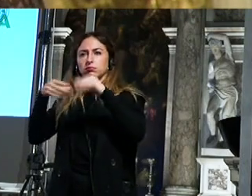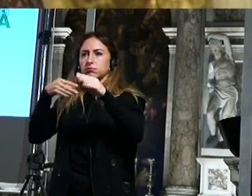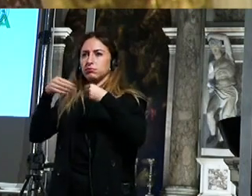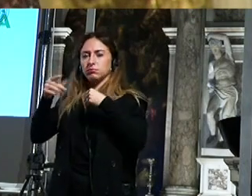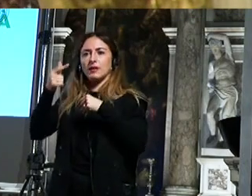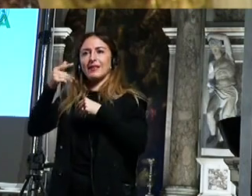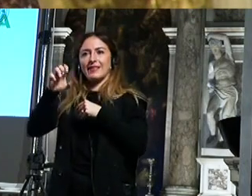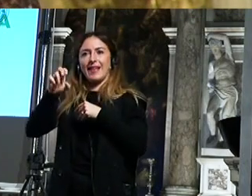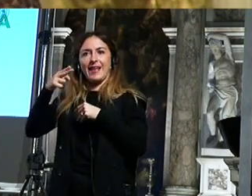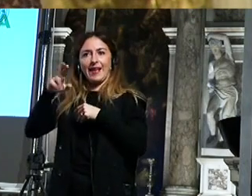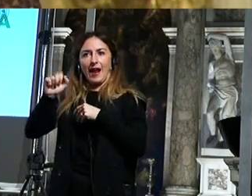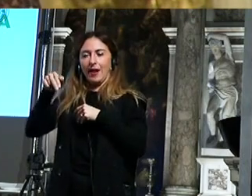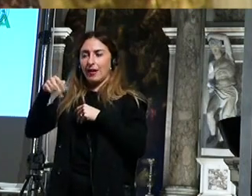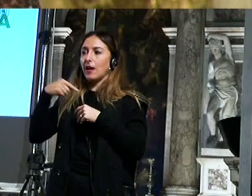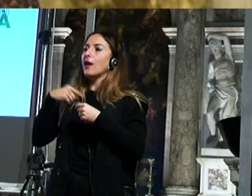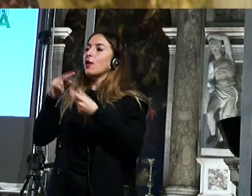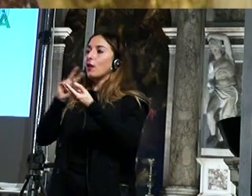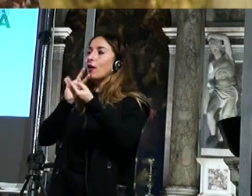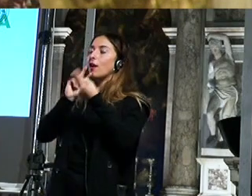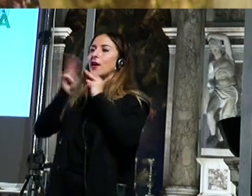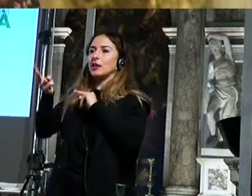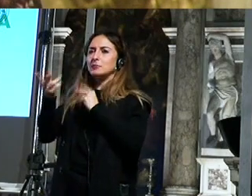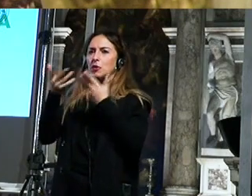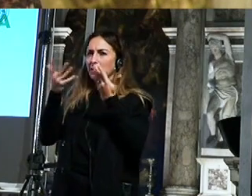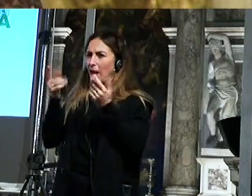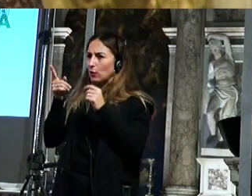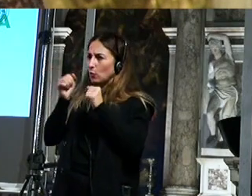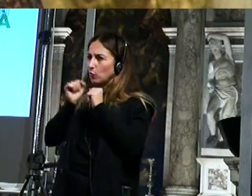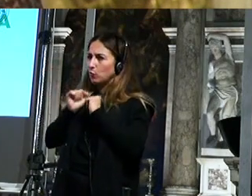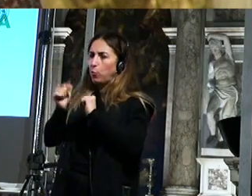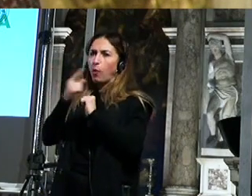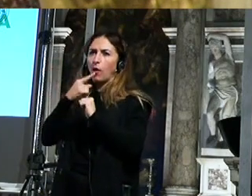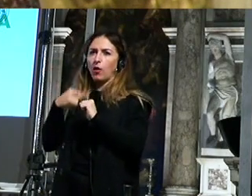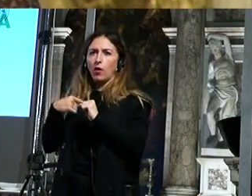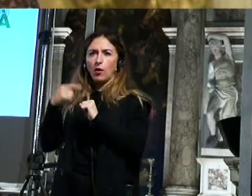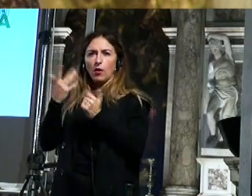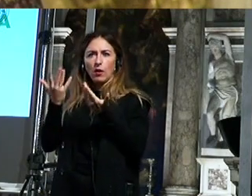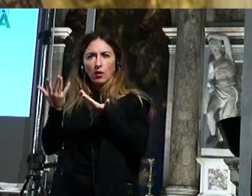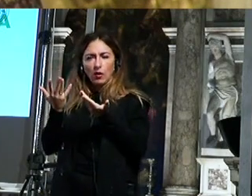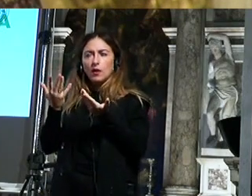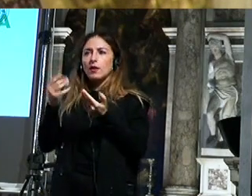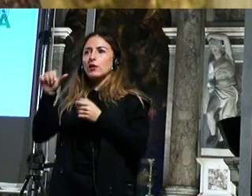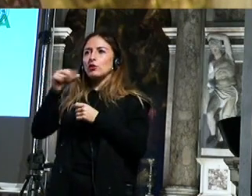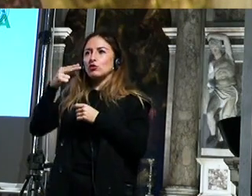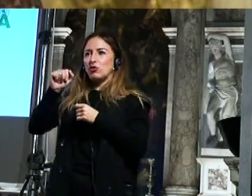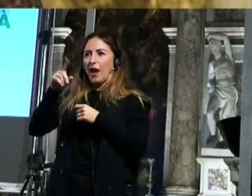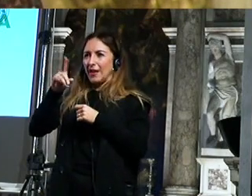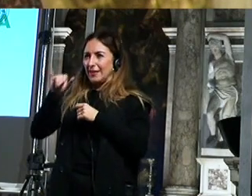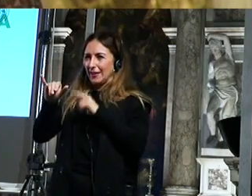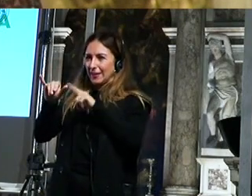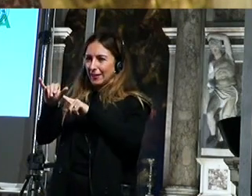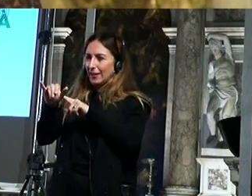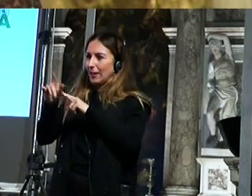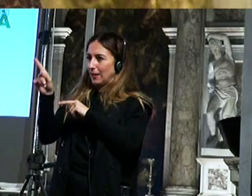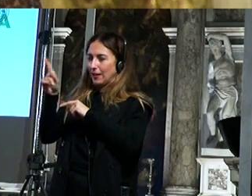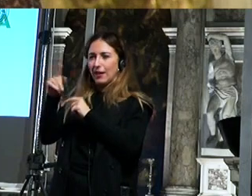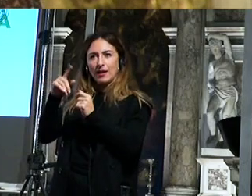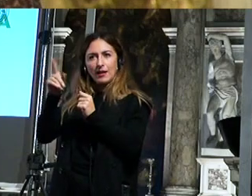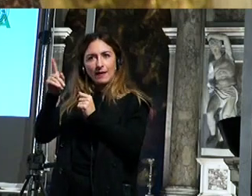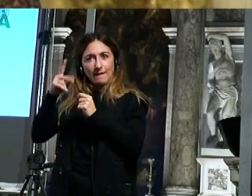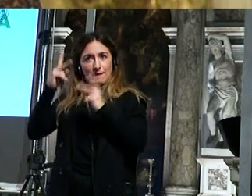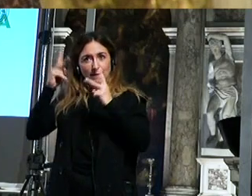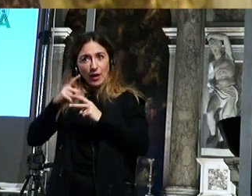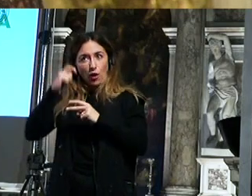if Humayun Ershadi, if he the actor, might have read the story?" And